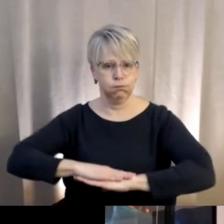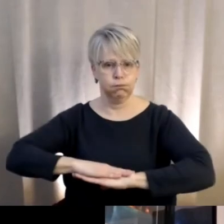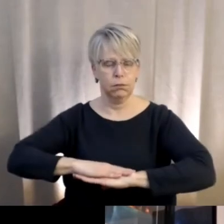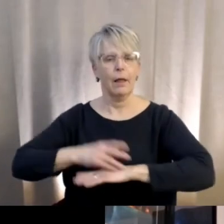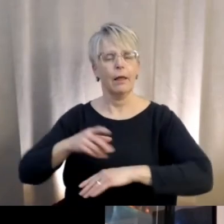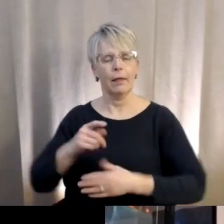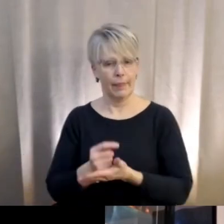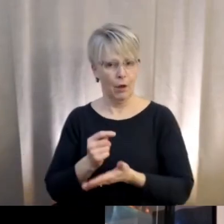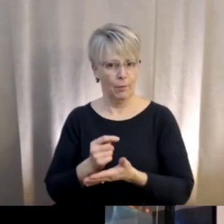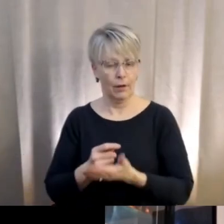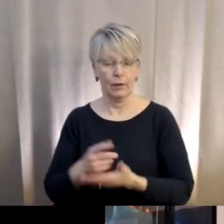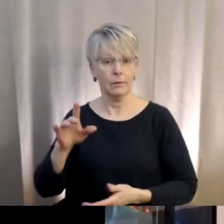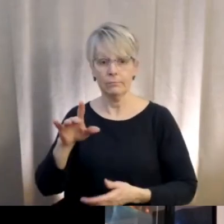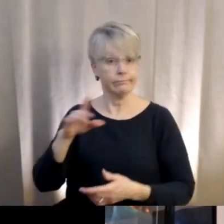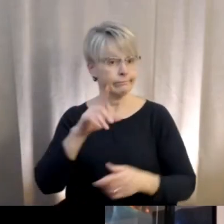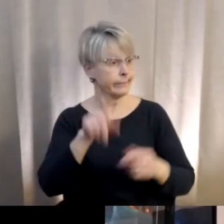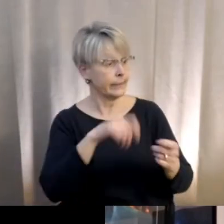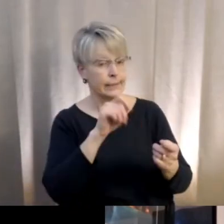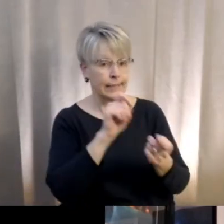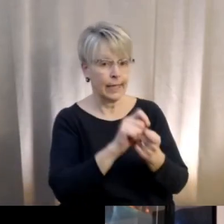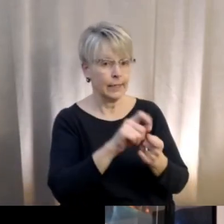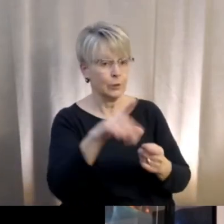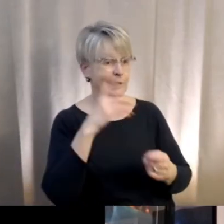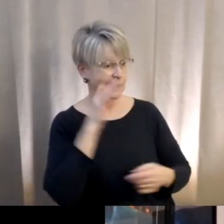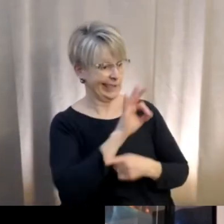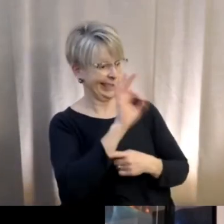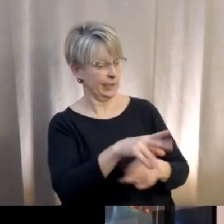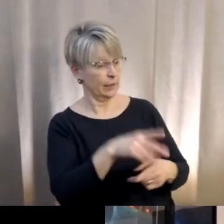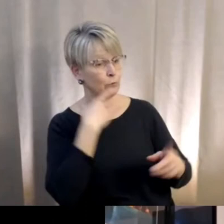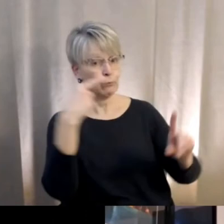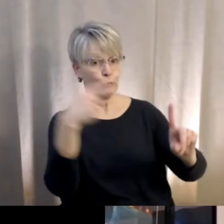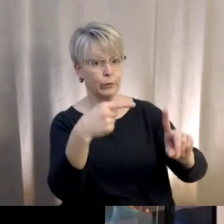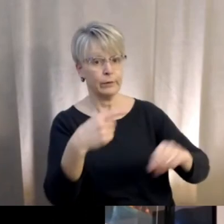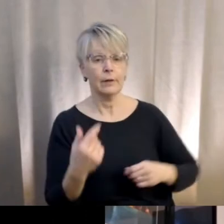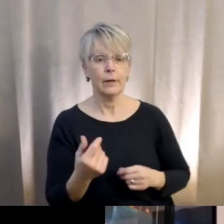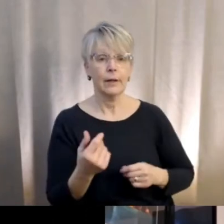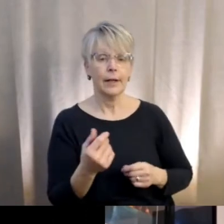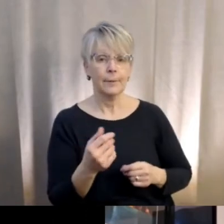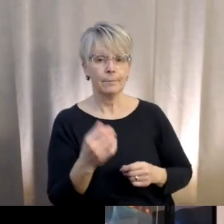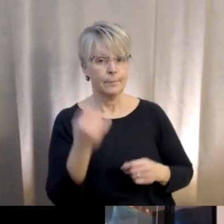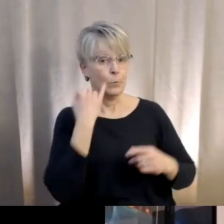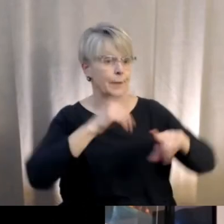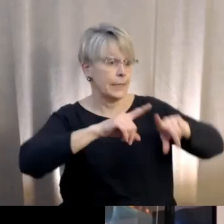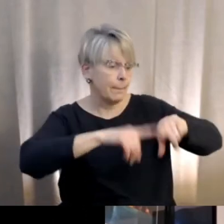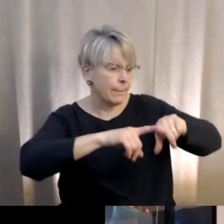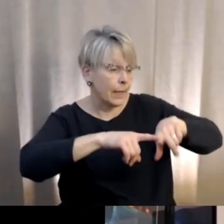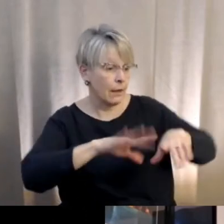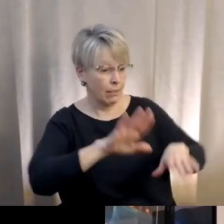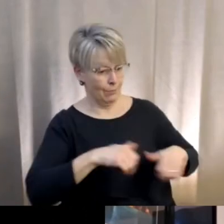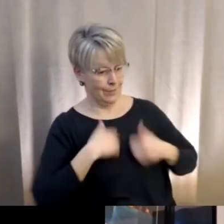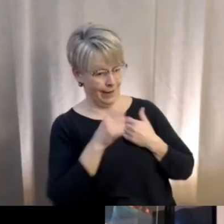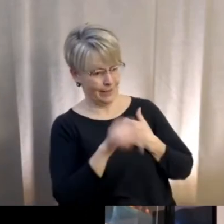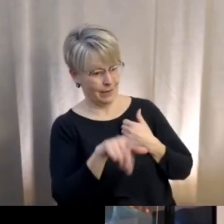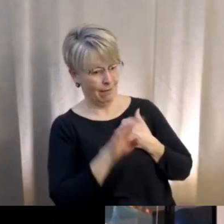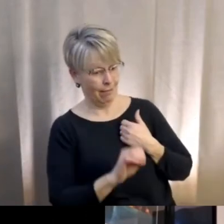exactly. And like, you raise a good point in the capacity of like if, depending on what a person's lifestyle looks, if